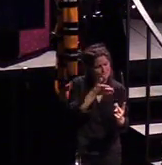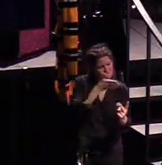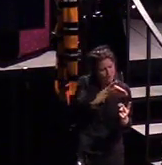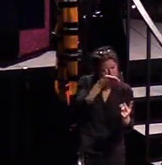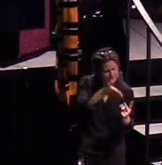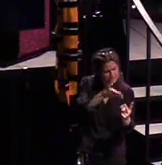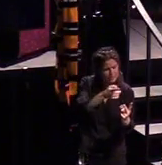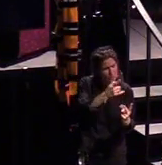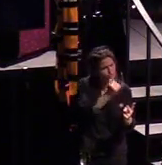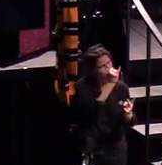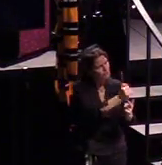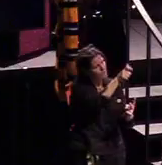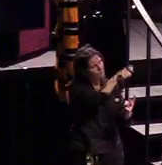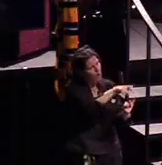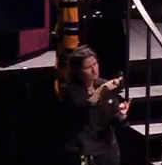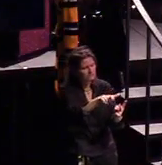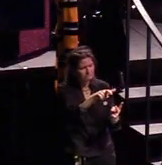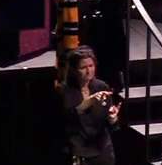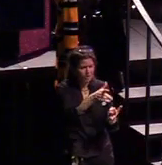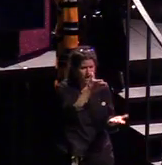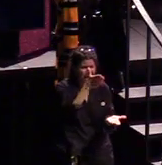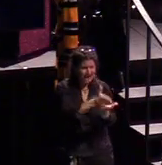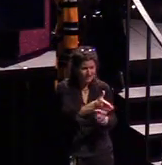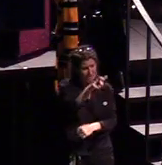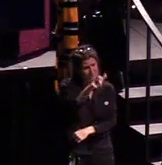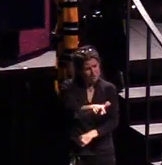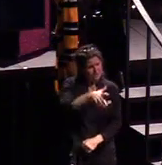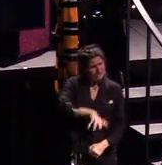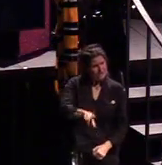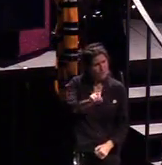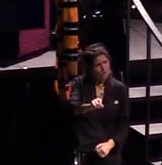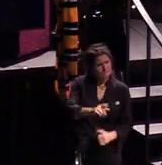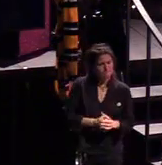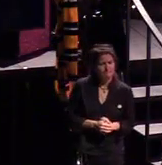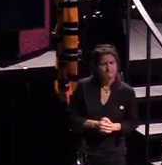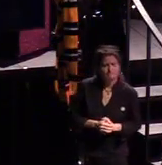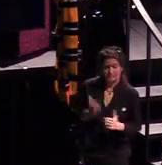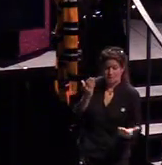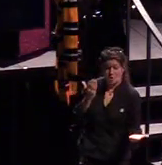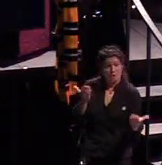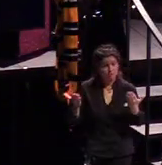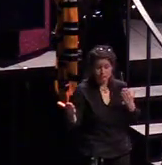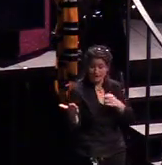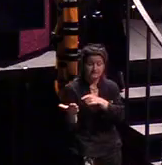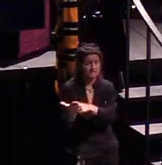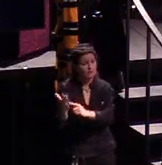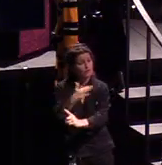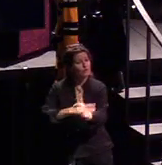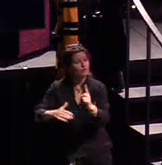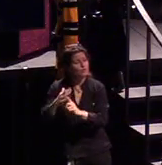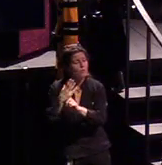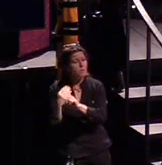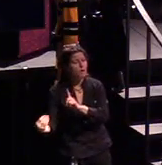and not on what a person actually needs by contrast with skip the social model says